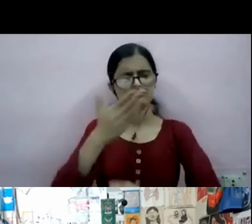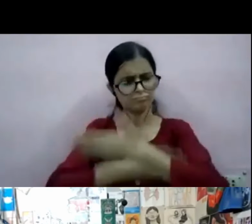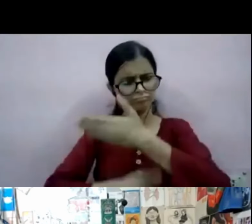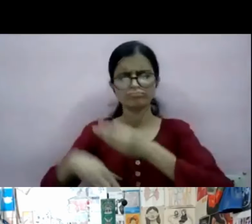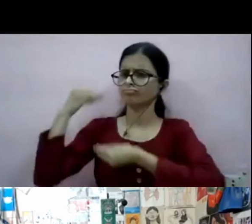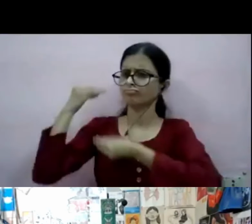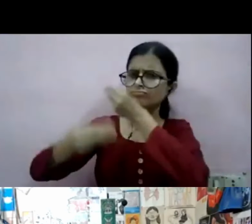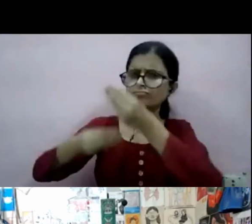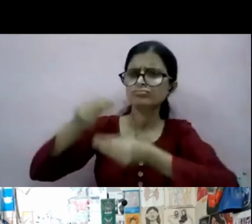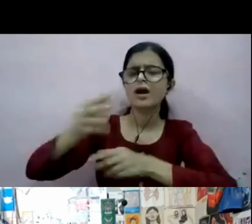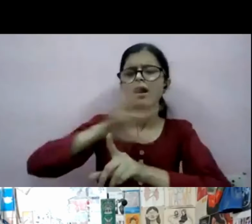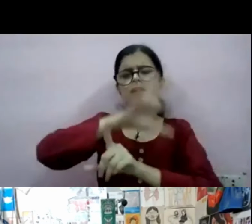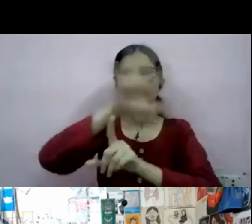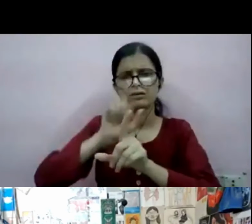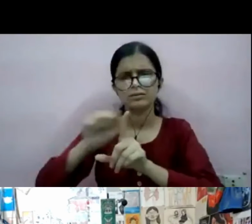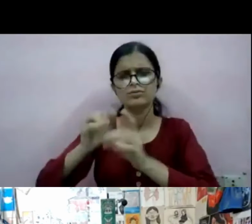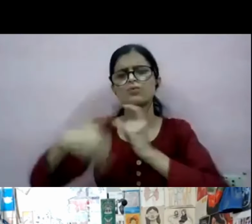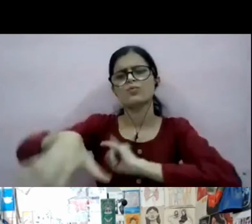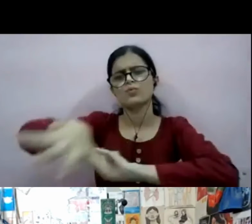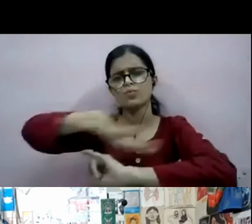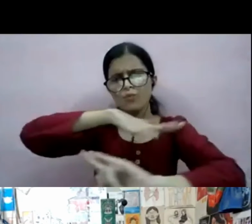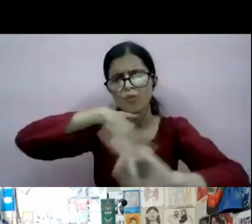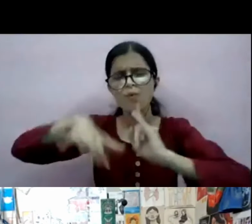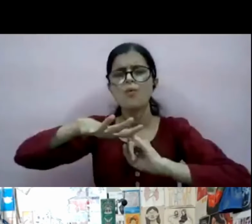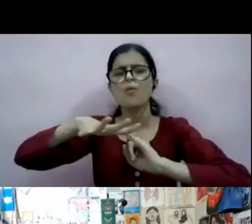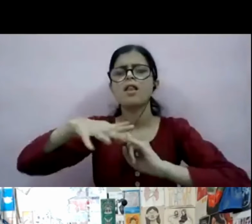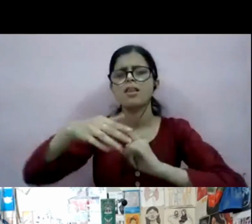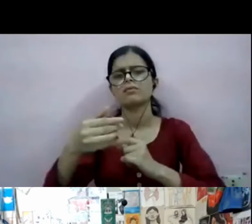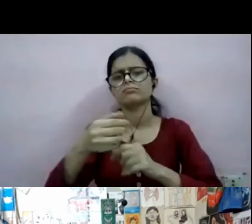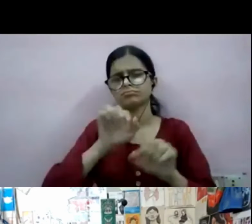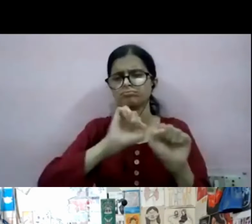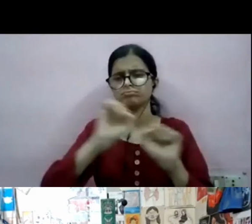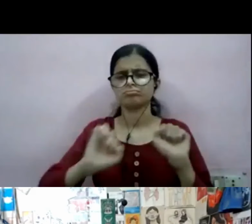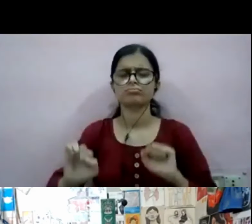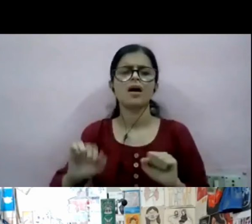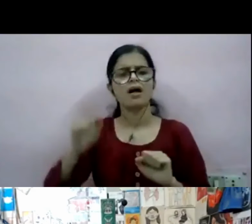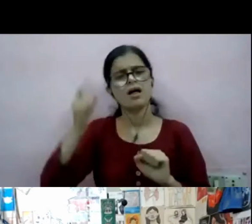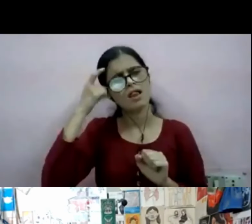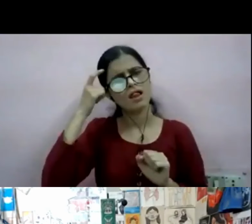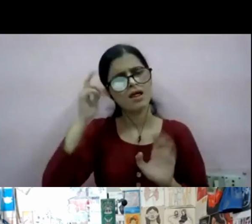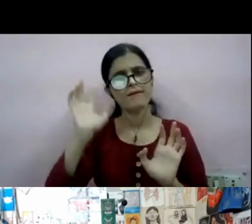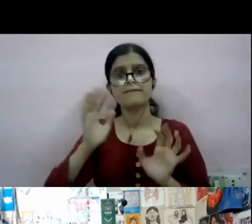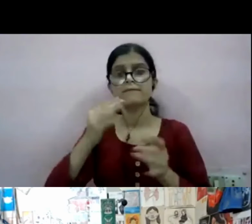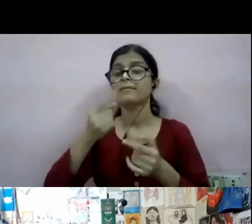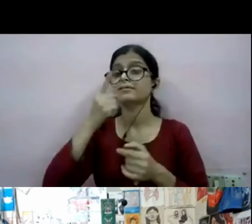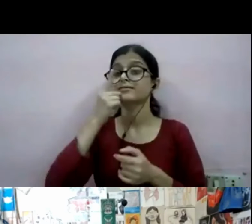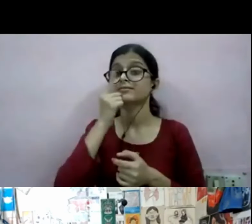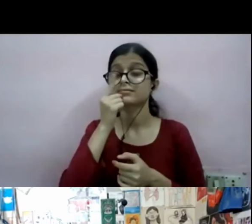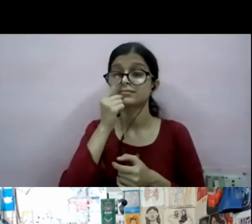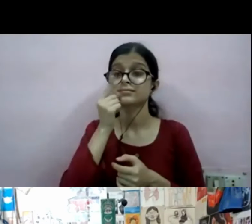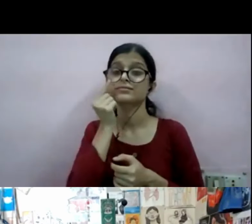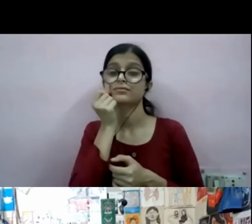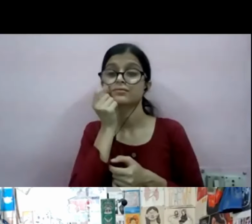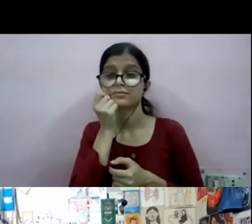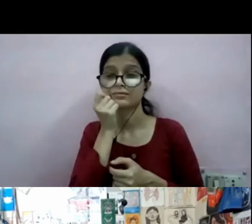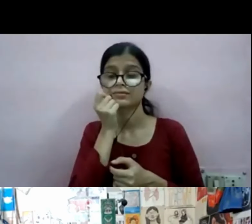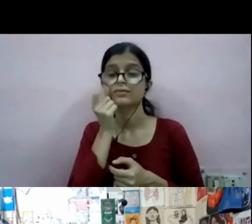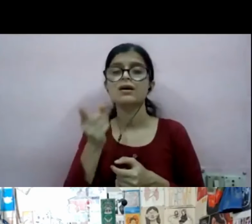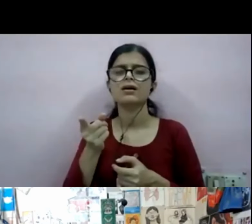culturally constituted, and socially negotiated. And gender has emerged as a key site of disability